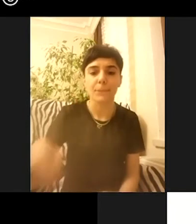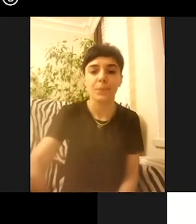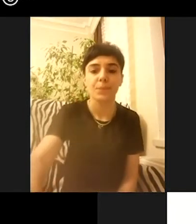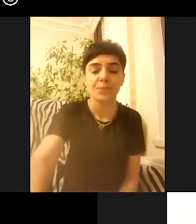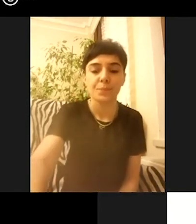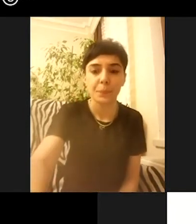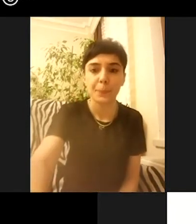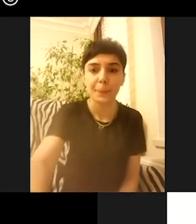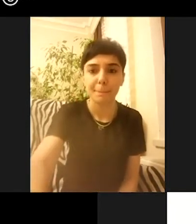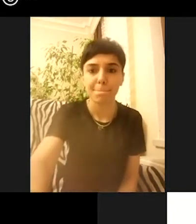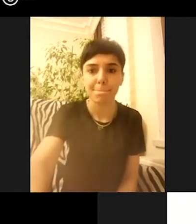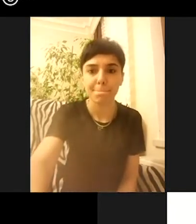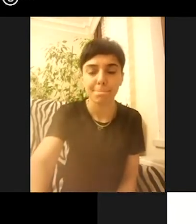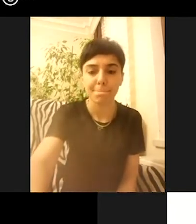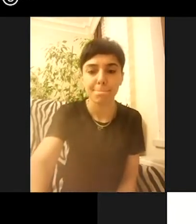did my outness,